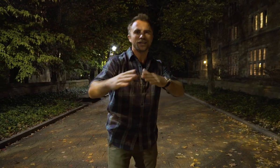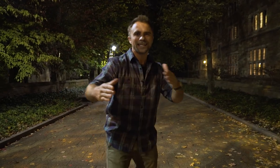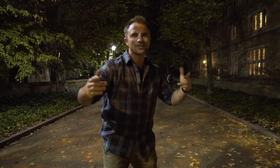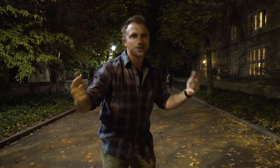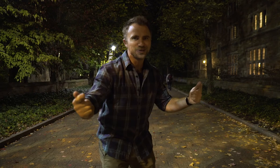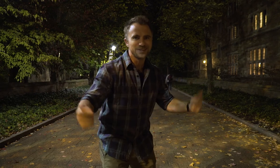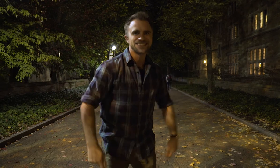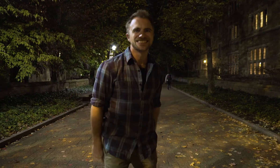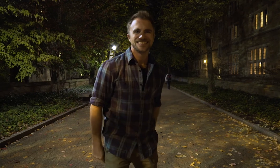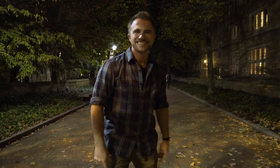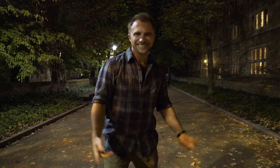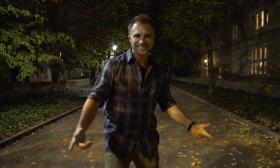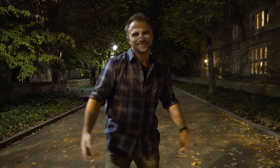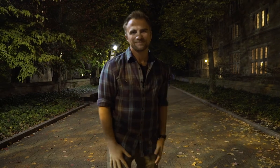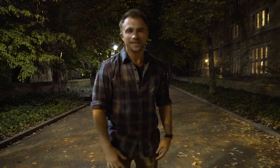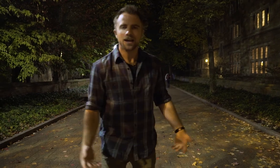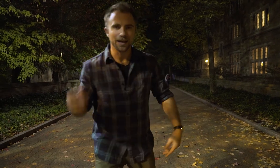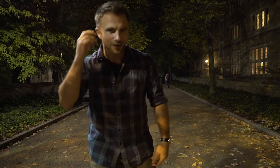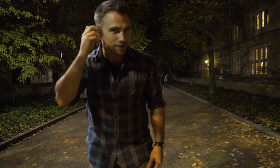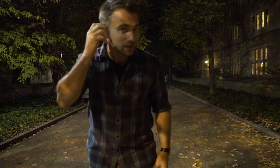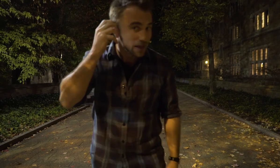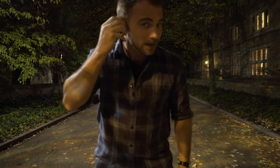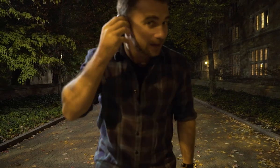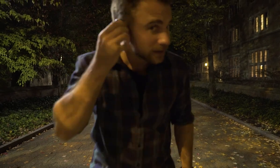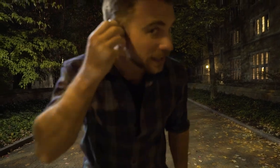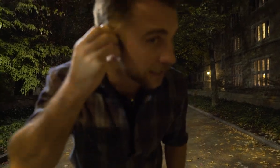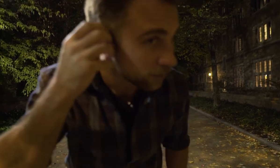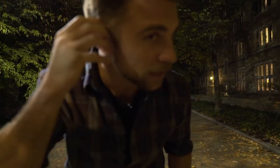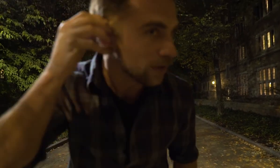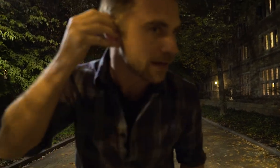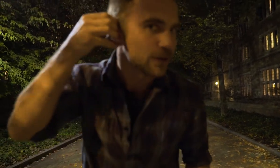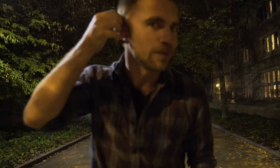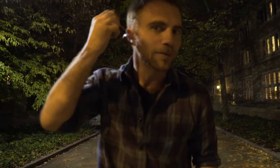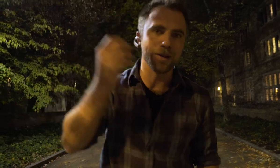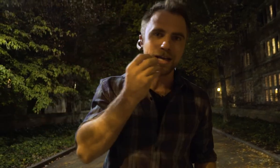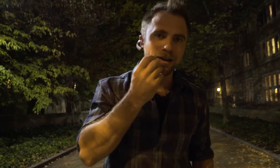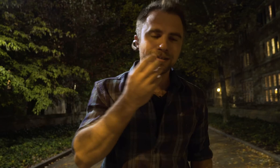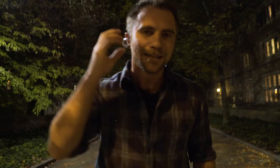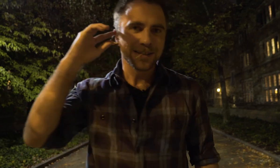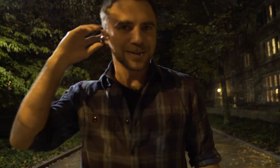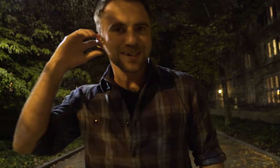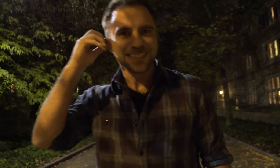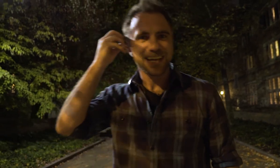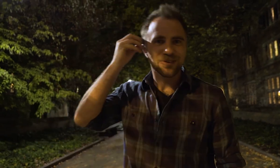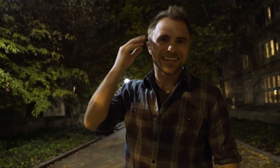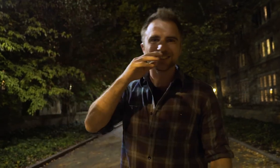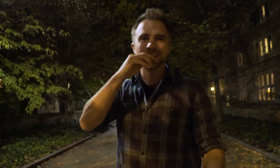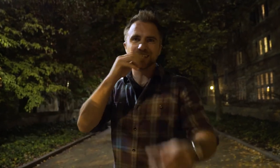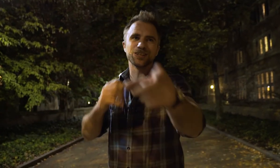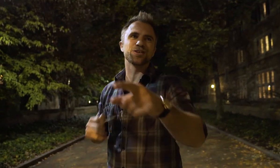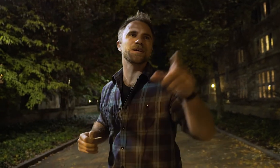loss. Hearing aids are cool. They are kind of cool. See you later, everybody. Oh, I got a toothpick behind my ear. See you,